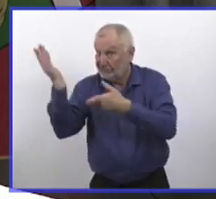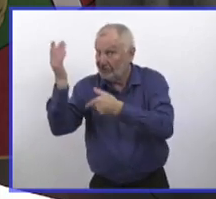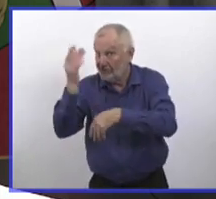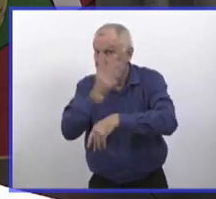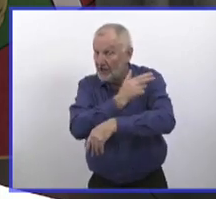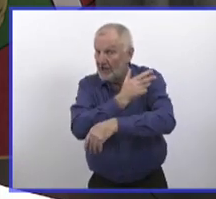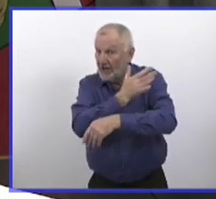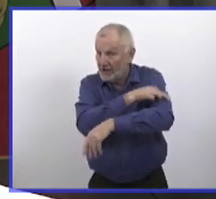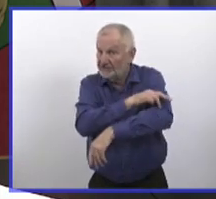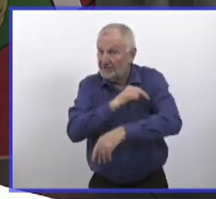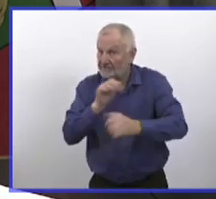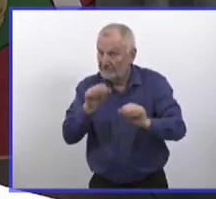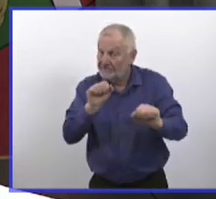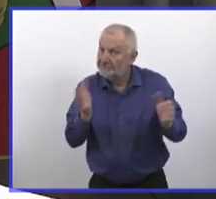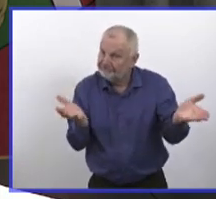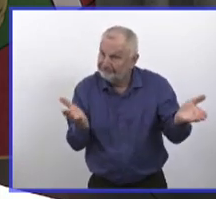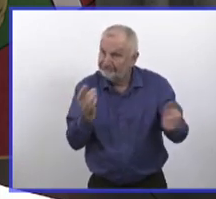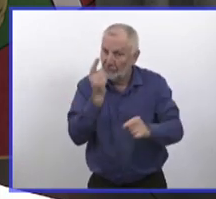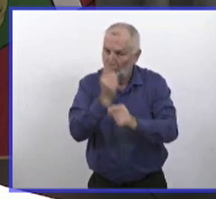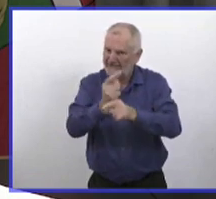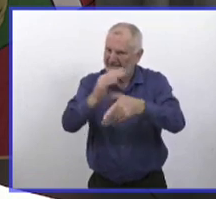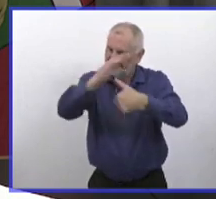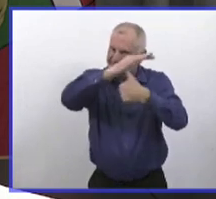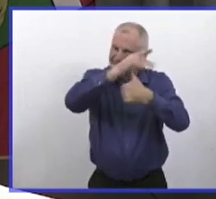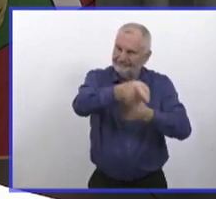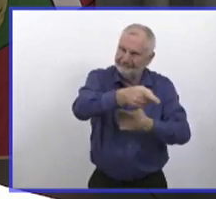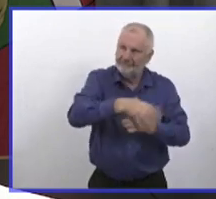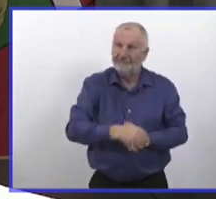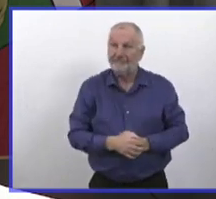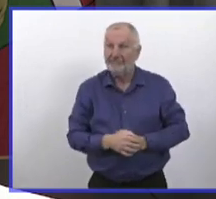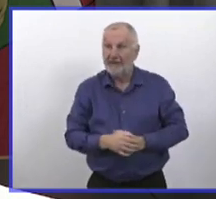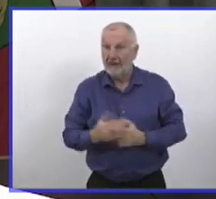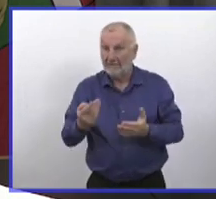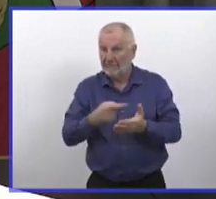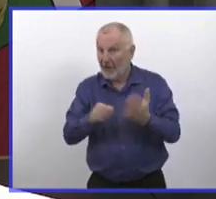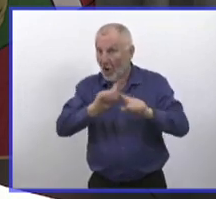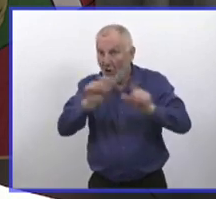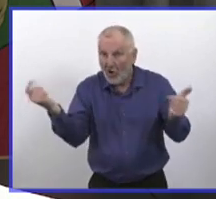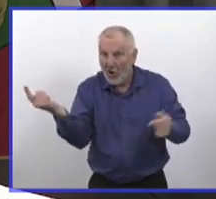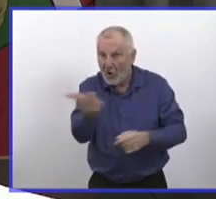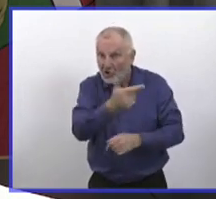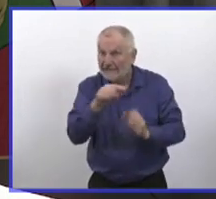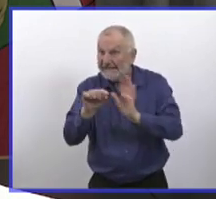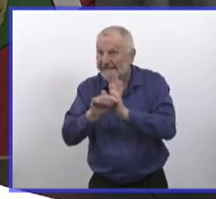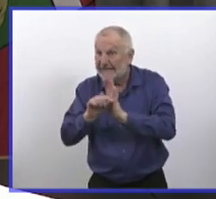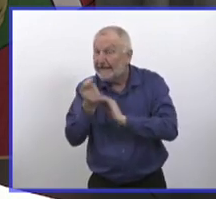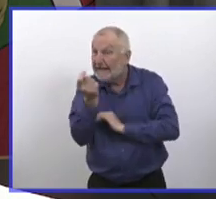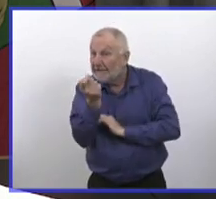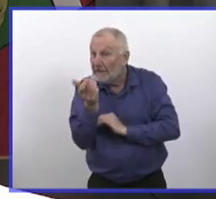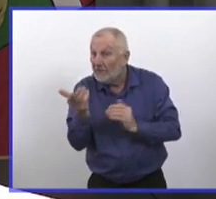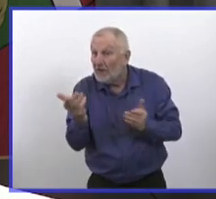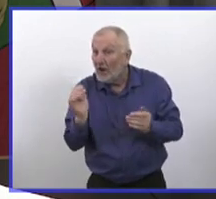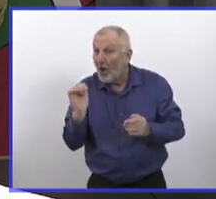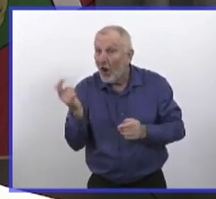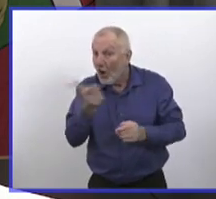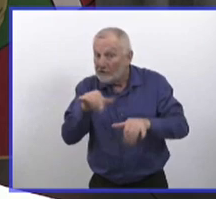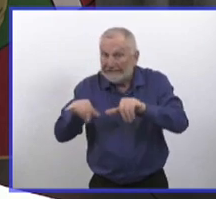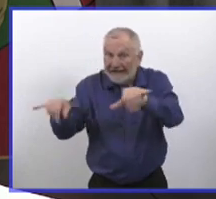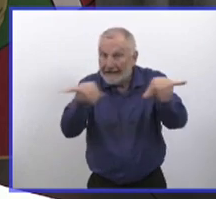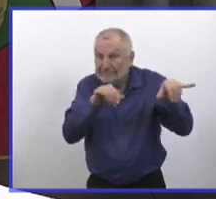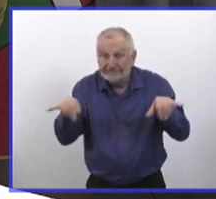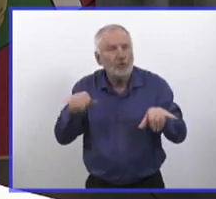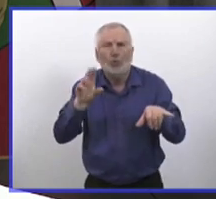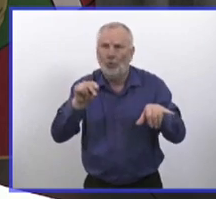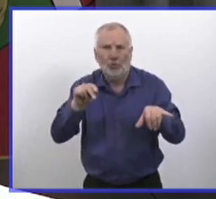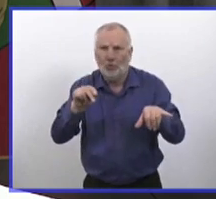So certainly there's going to be a variety of approaches from each provider. And as much as we provide guidance, they are